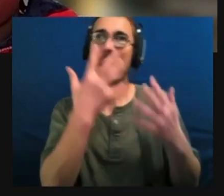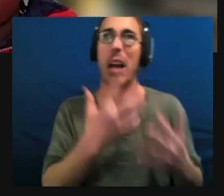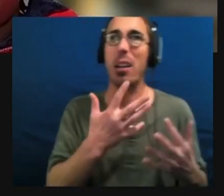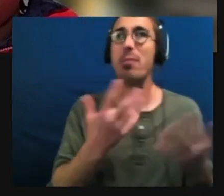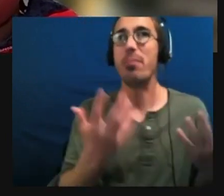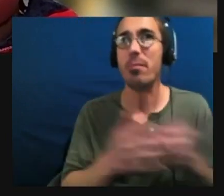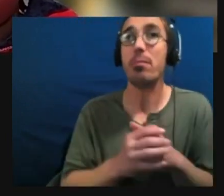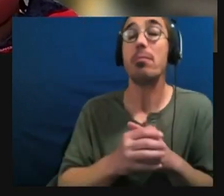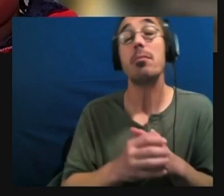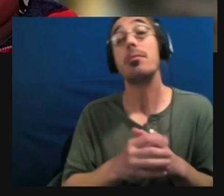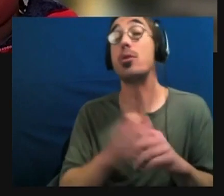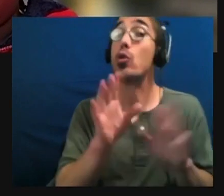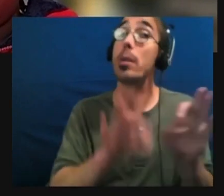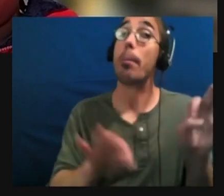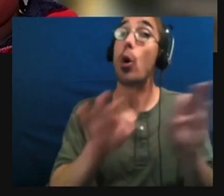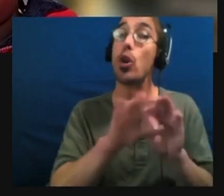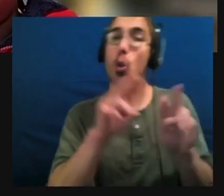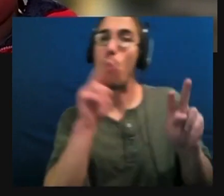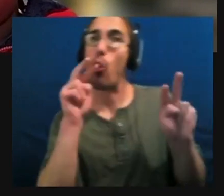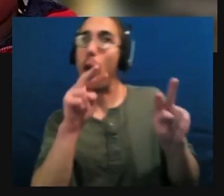to keep an eye on.